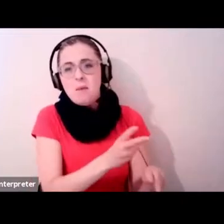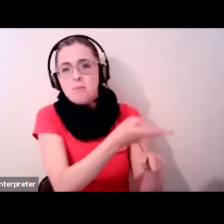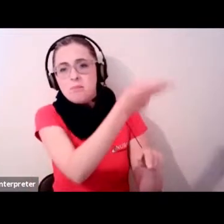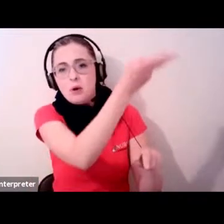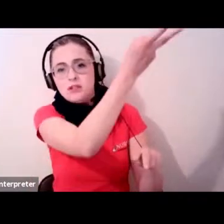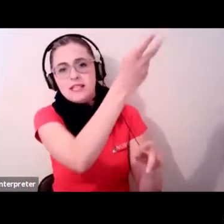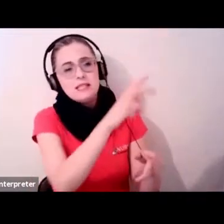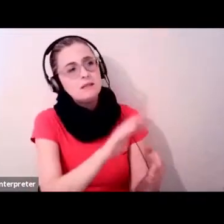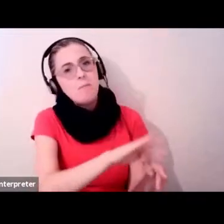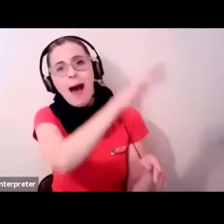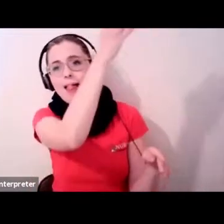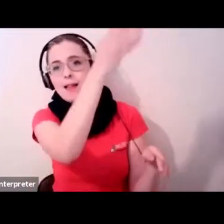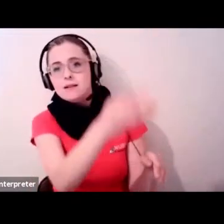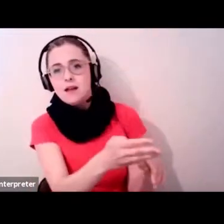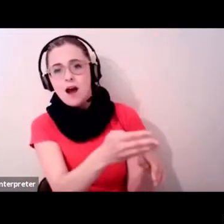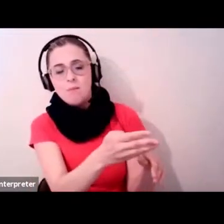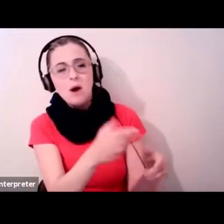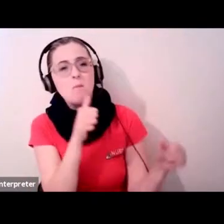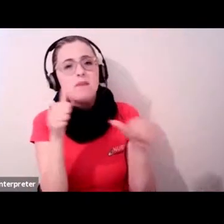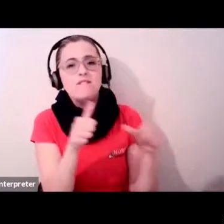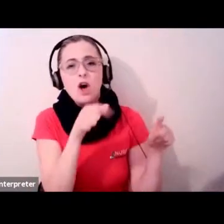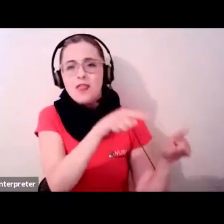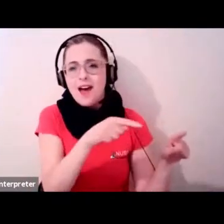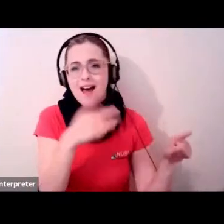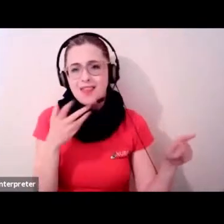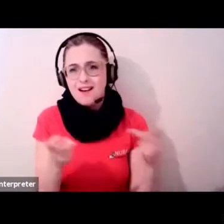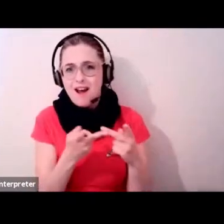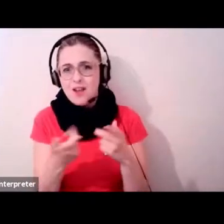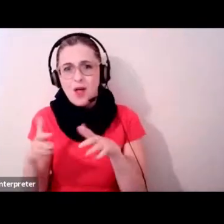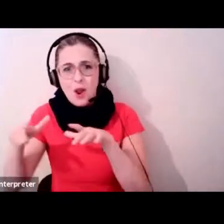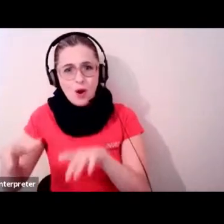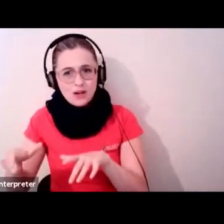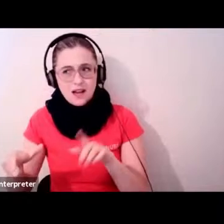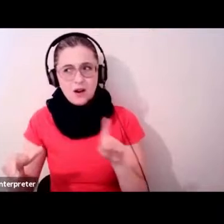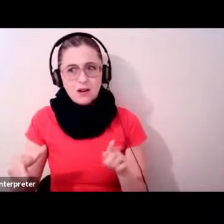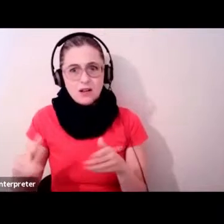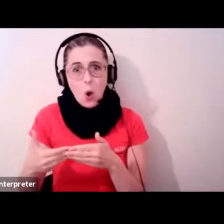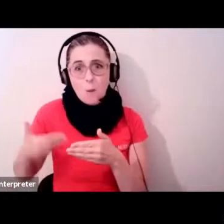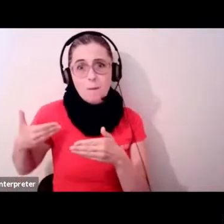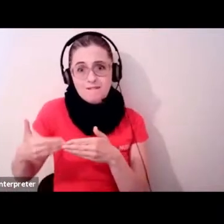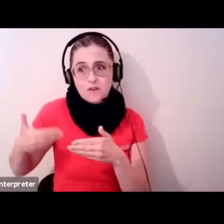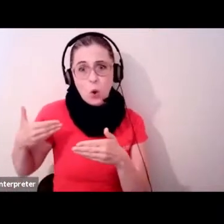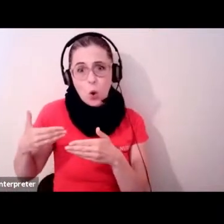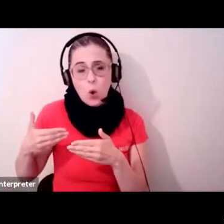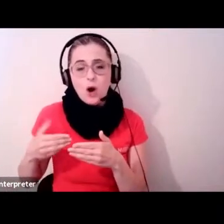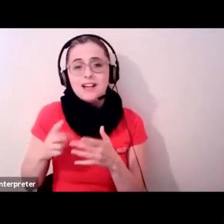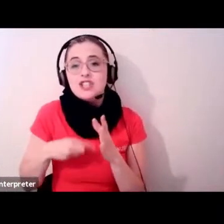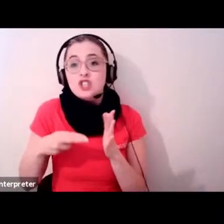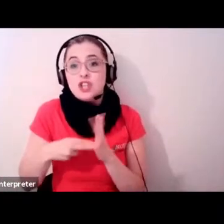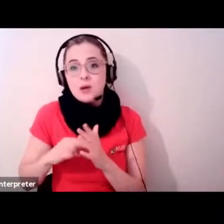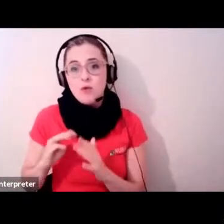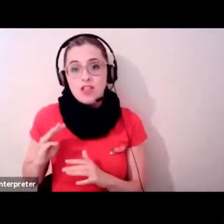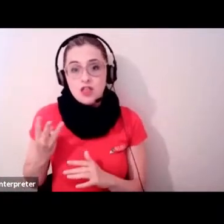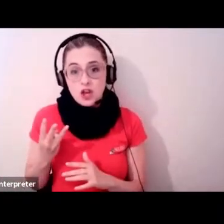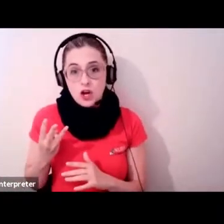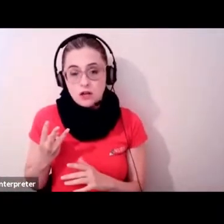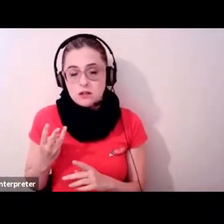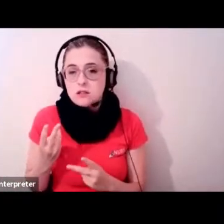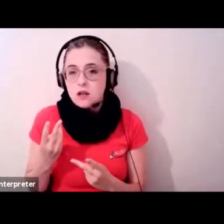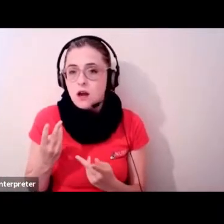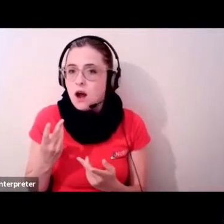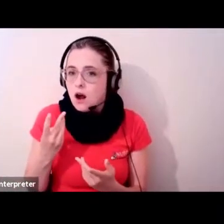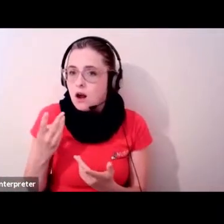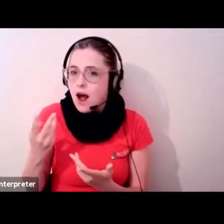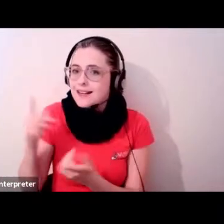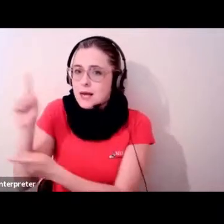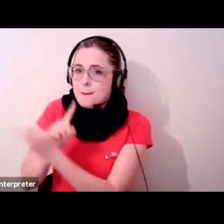And that moment on January the 3rd and in the run up to January the 3rd, when we had seen the minutes from SAGE from the 18th of